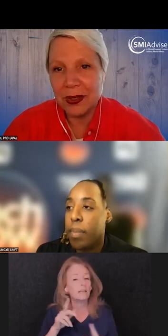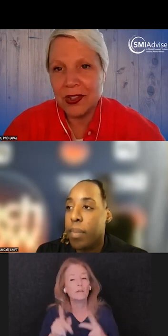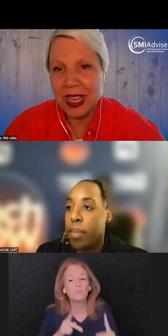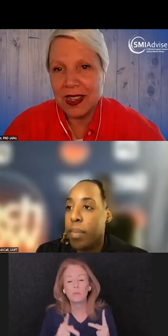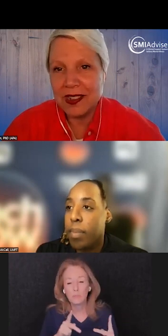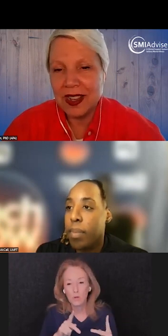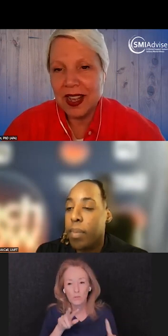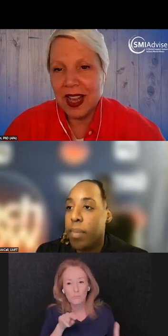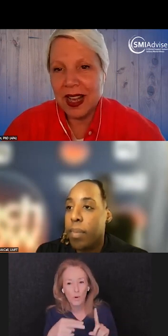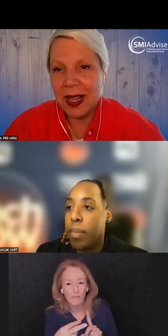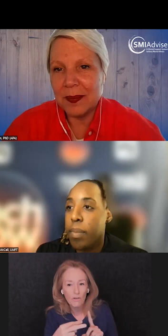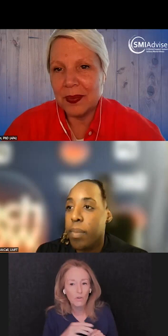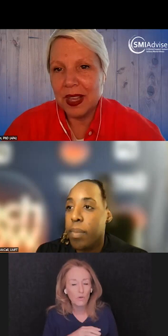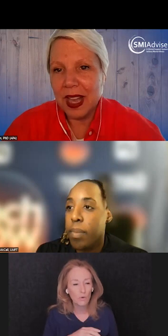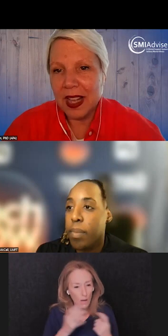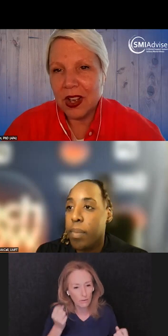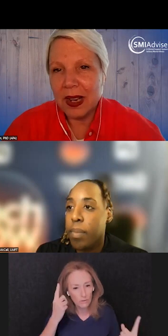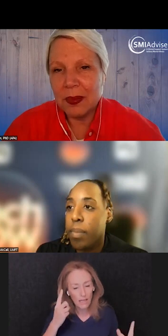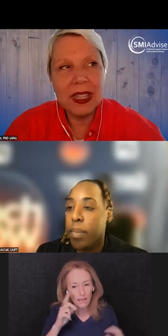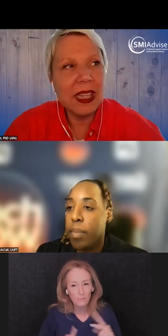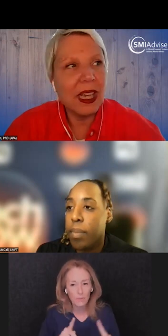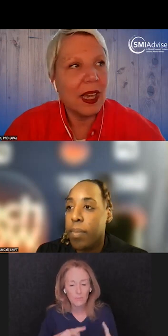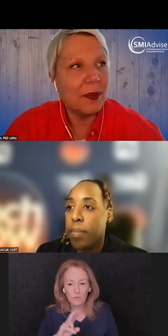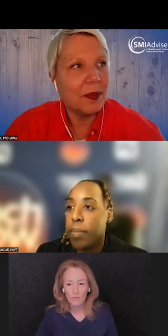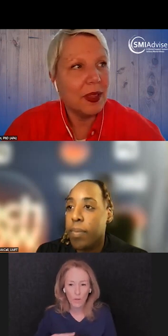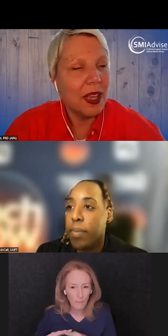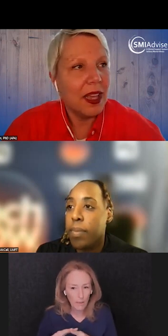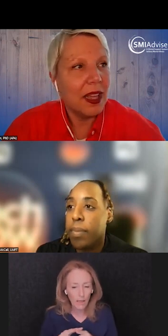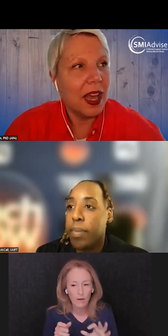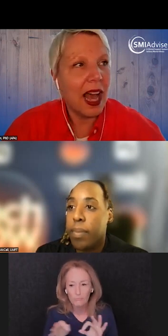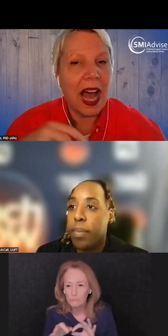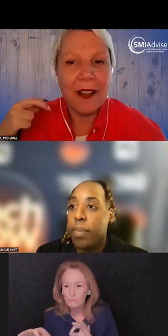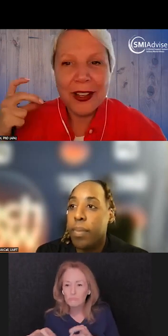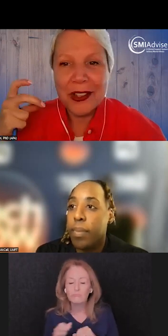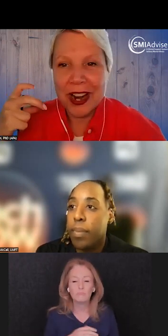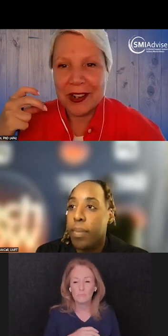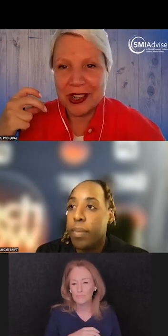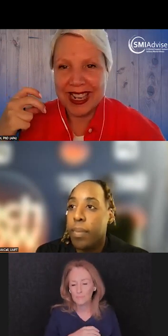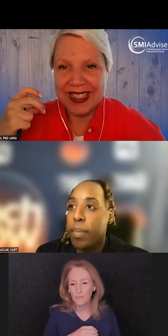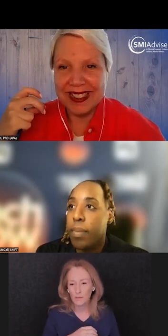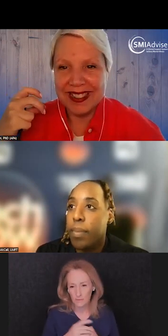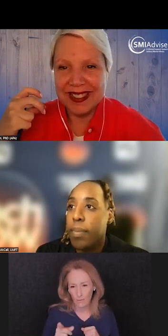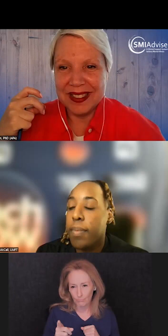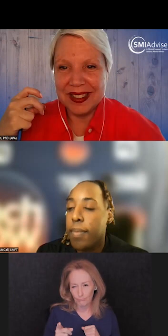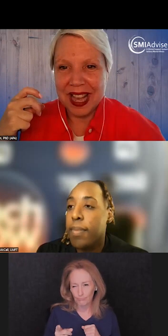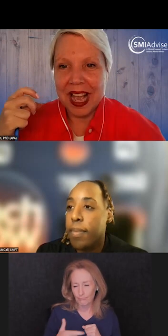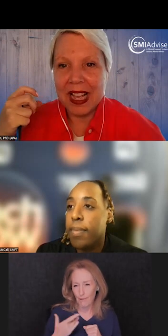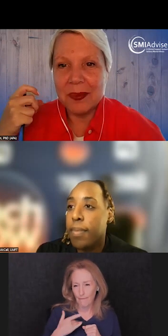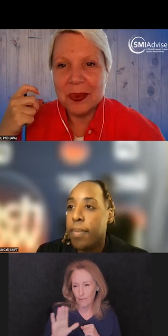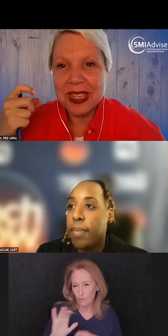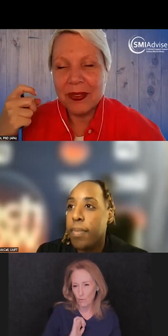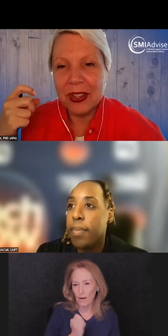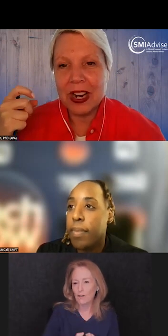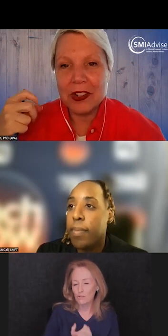all of those things. And so I really, I feel your energy.